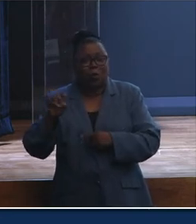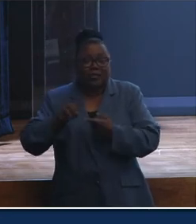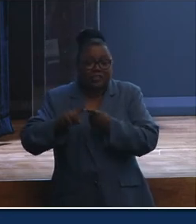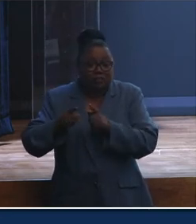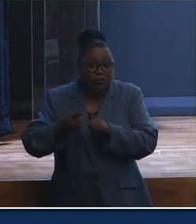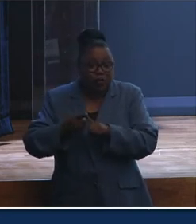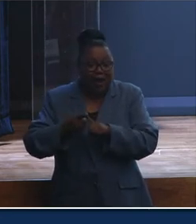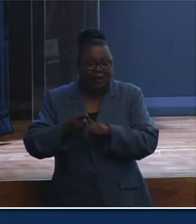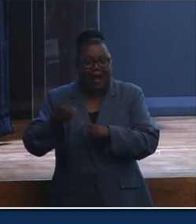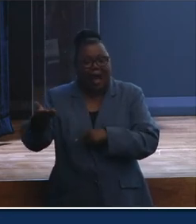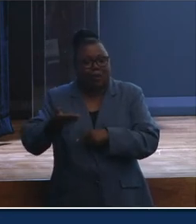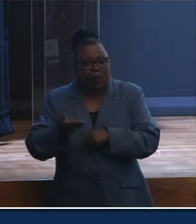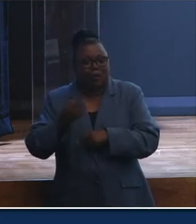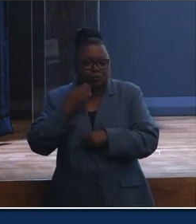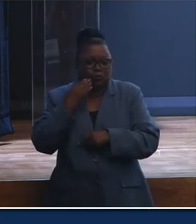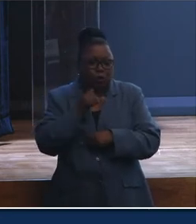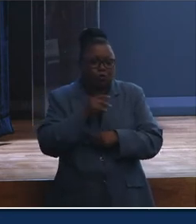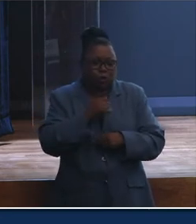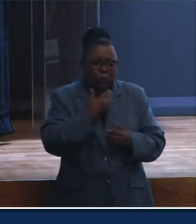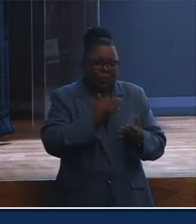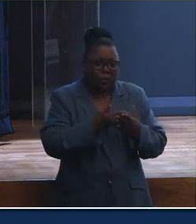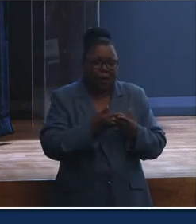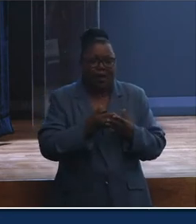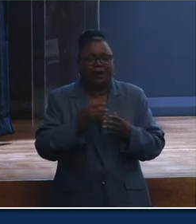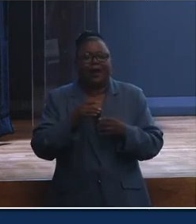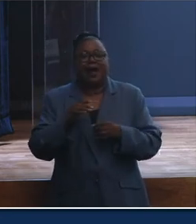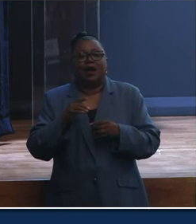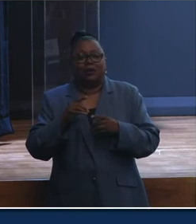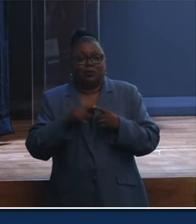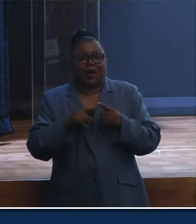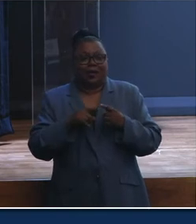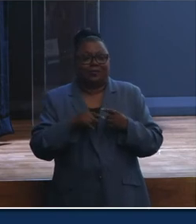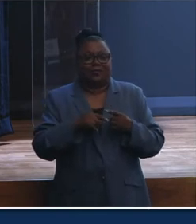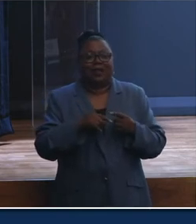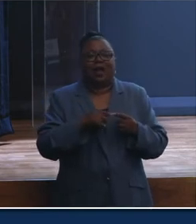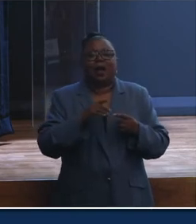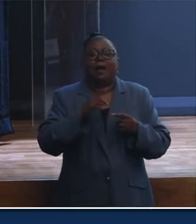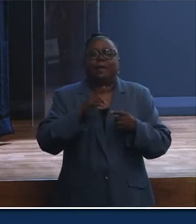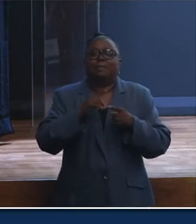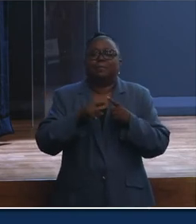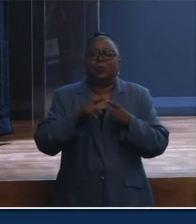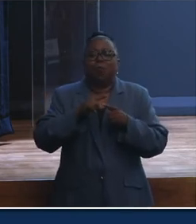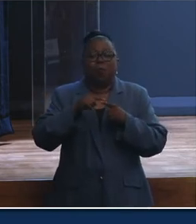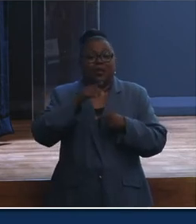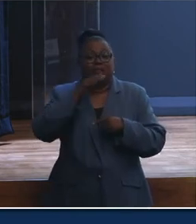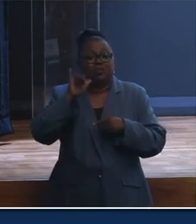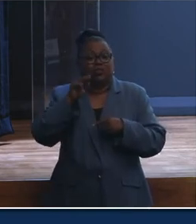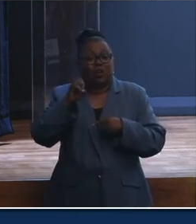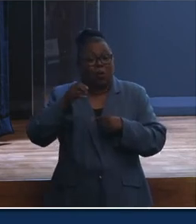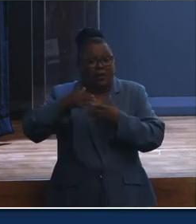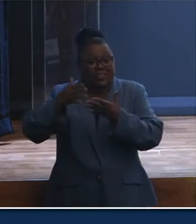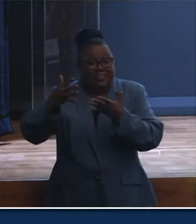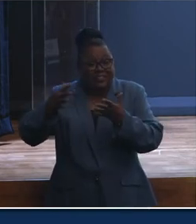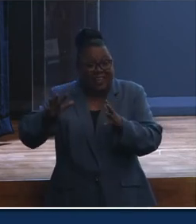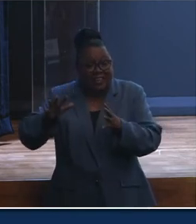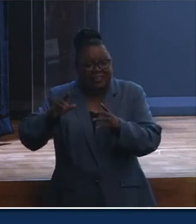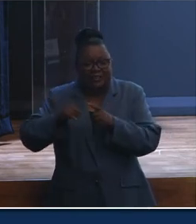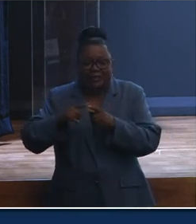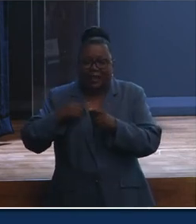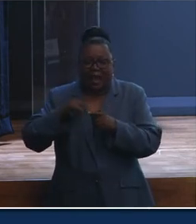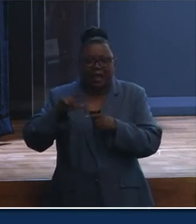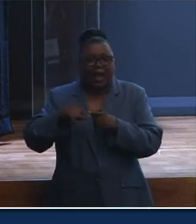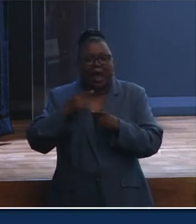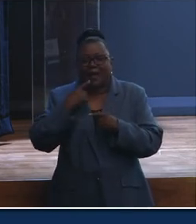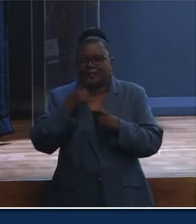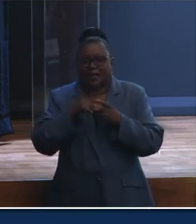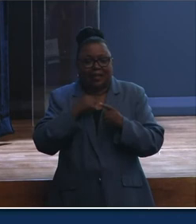friend. I love him. You know Joe very well. Philly, right? Your Philly connection. When Joe is finished, and others have